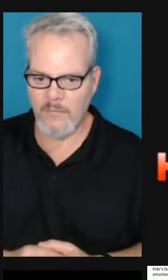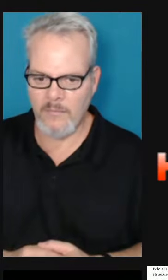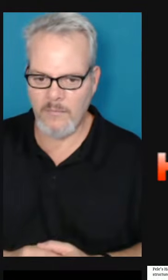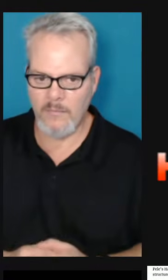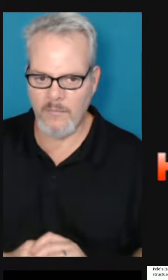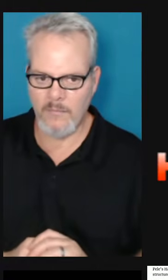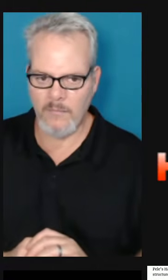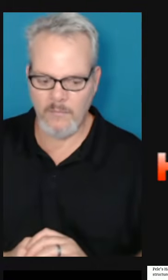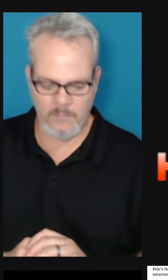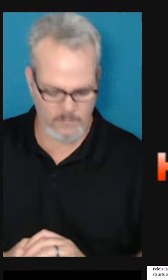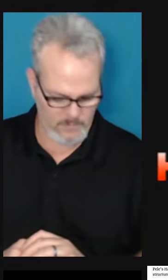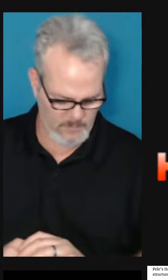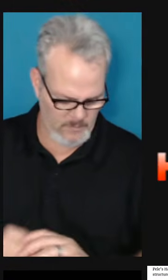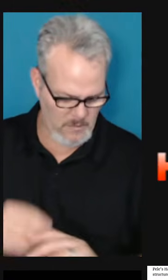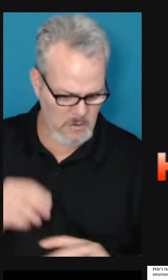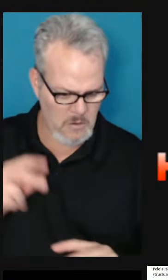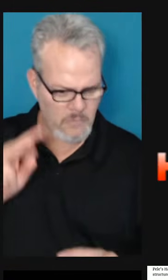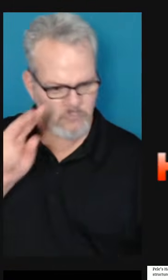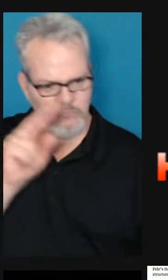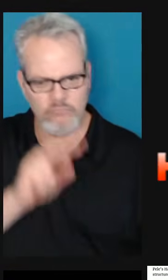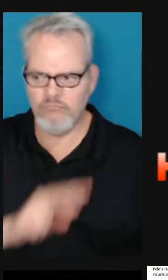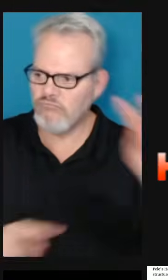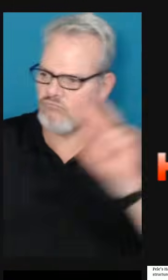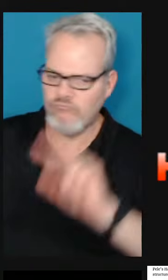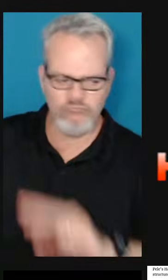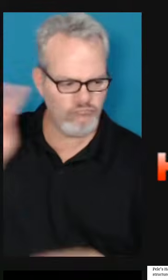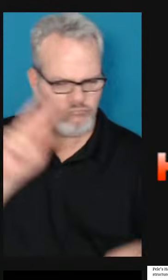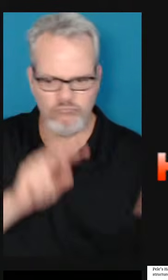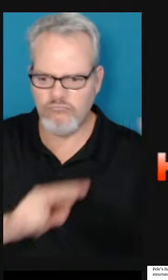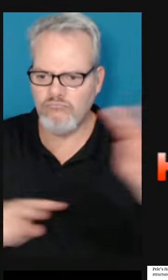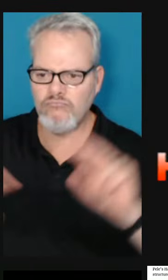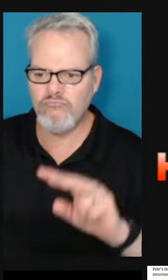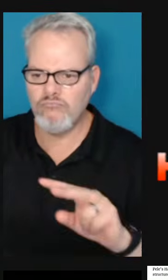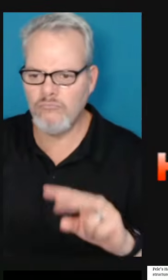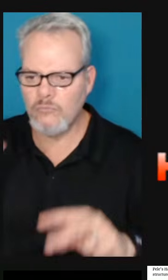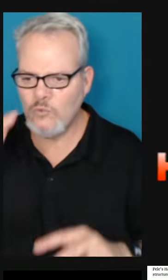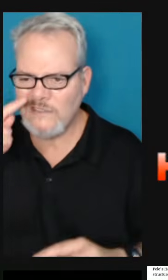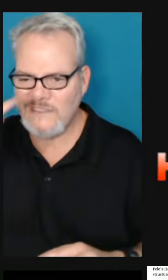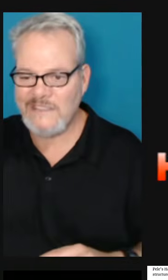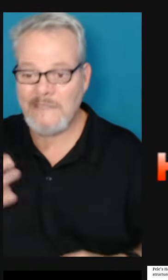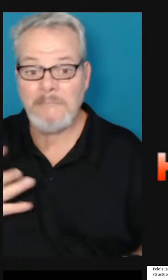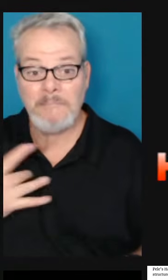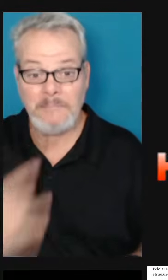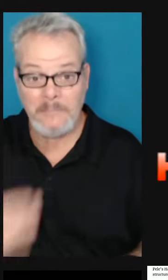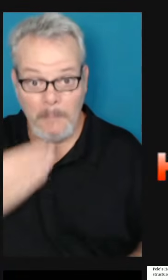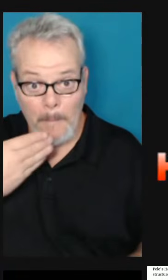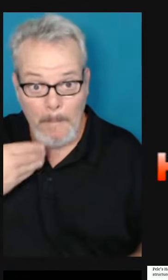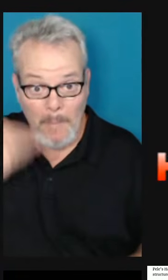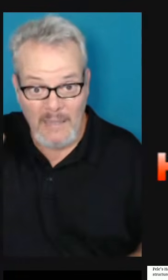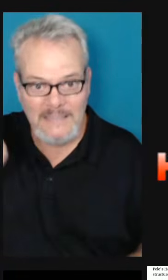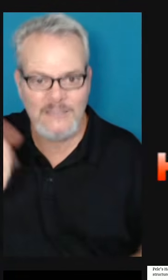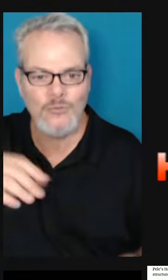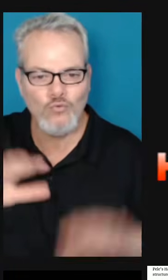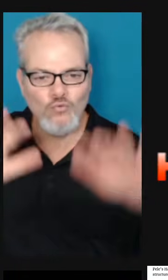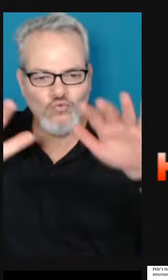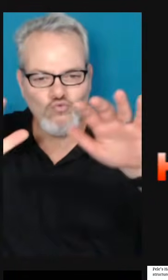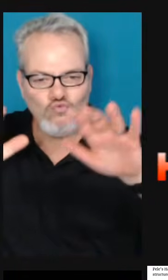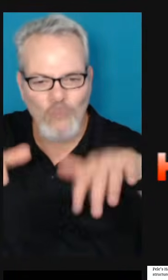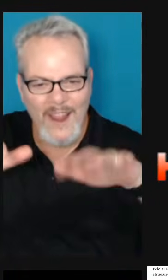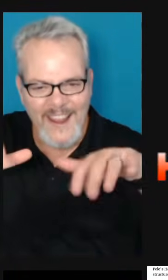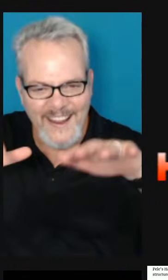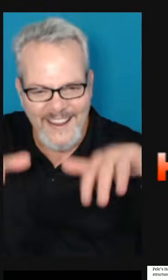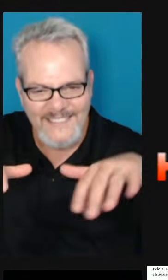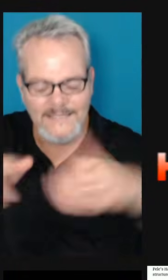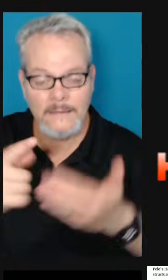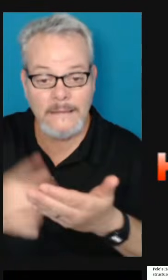So limiting exposure is the best way. Rainfall and wind will eventually remove Pele's hairs, or plants will bind it into